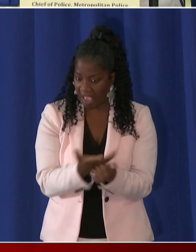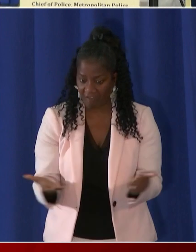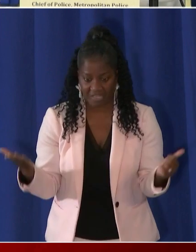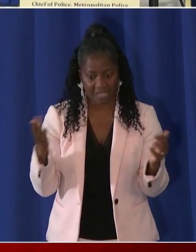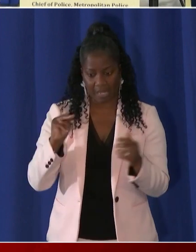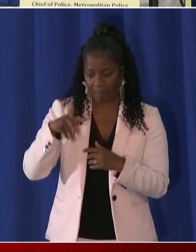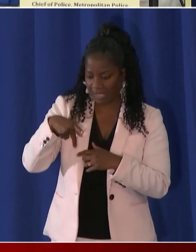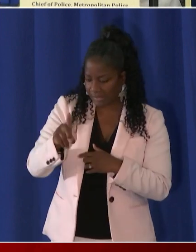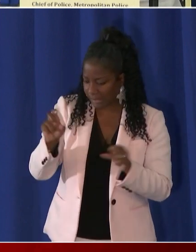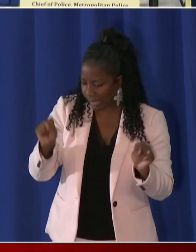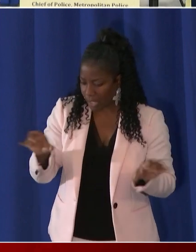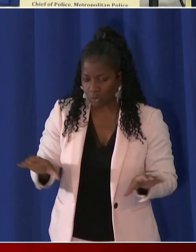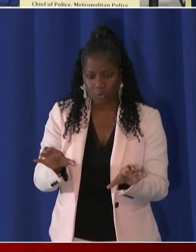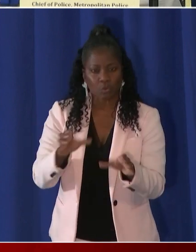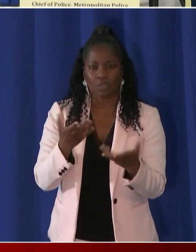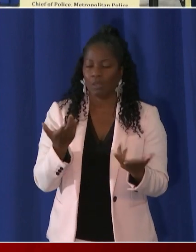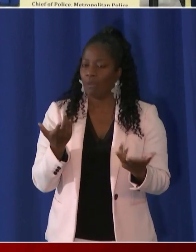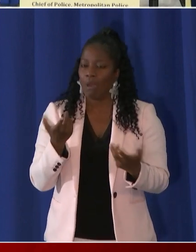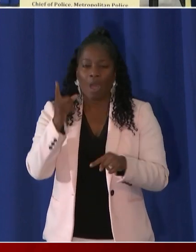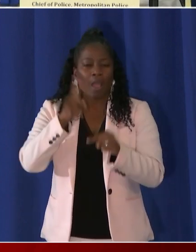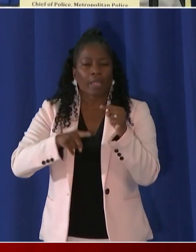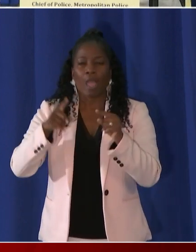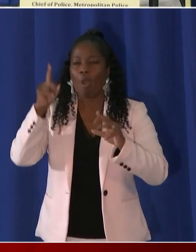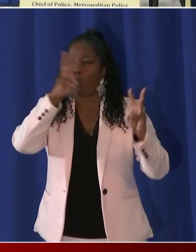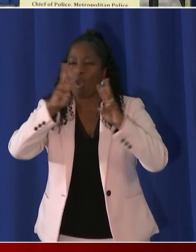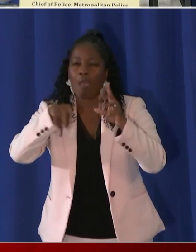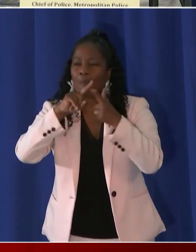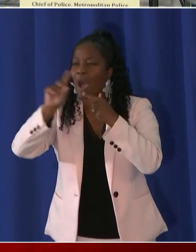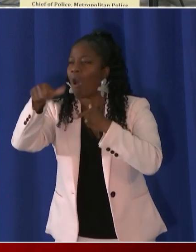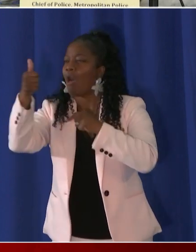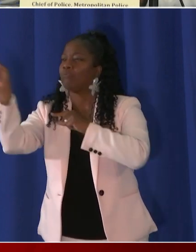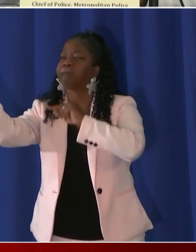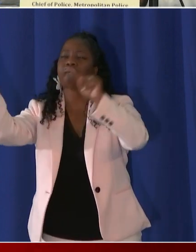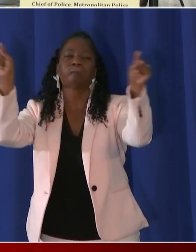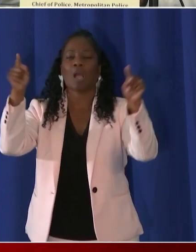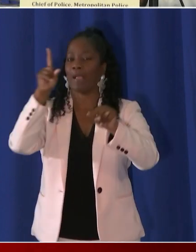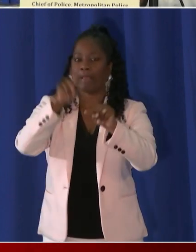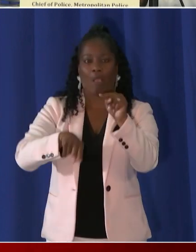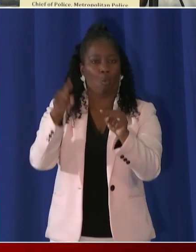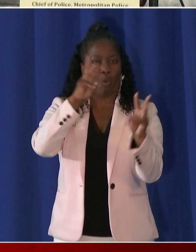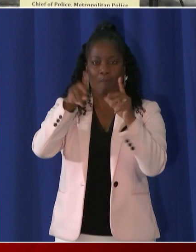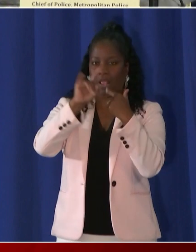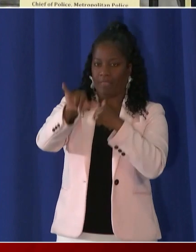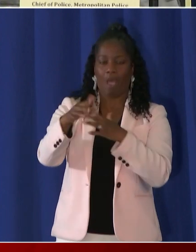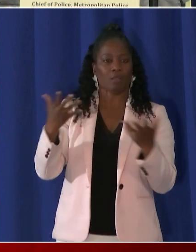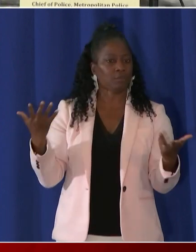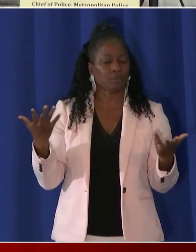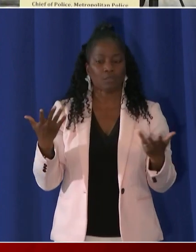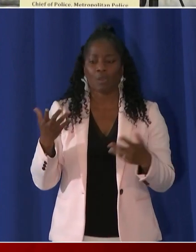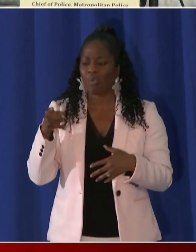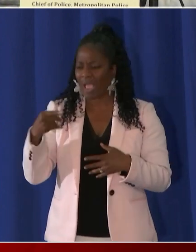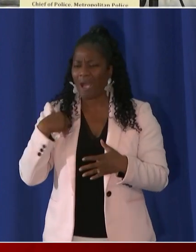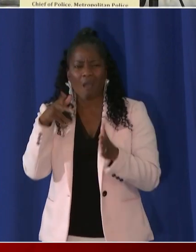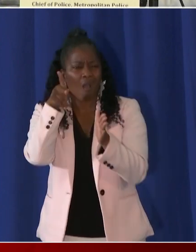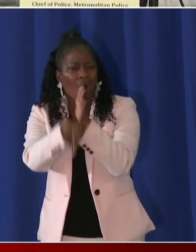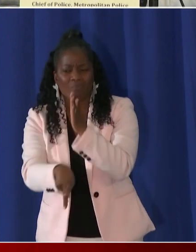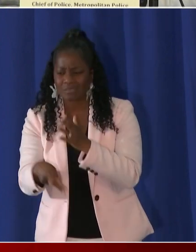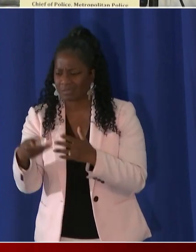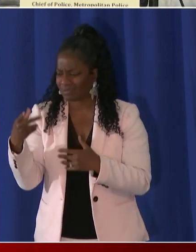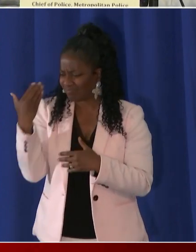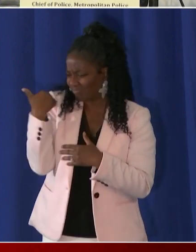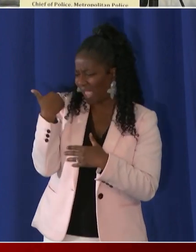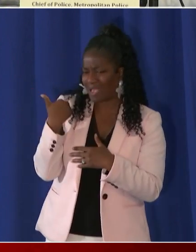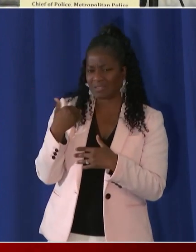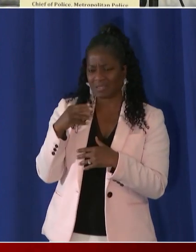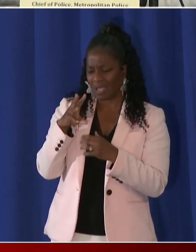that MPD can do. I can't worry about other parties in this. So many other things. We had a homicide this weekend, 700